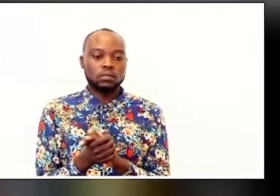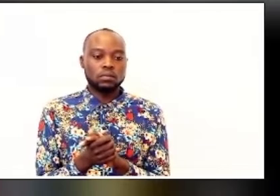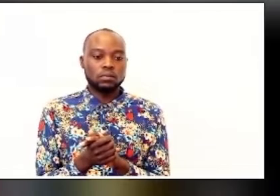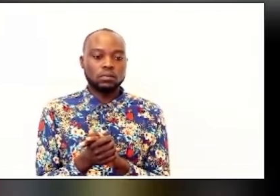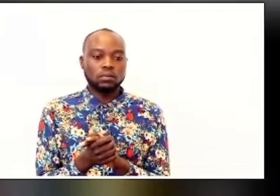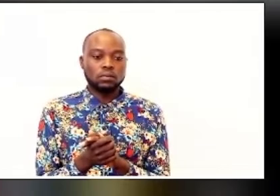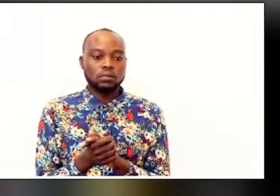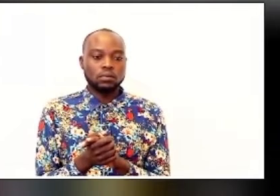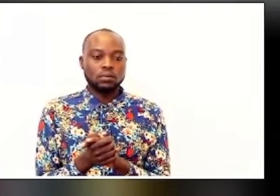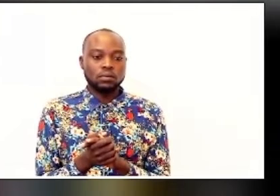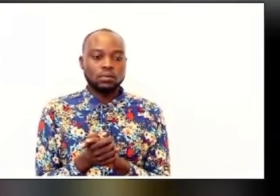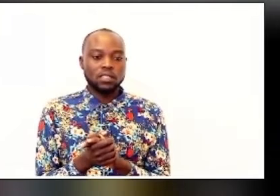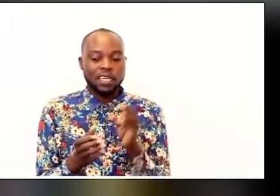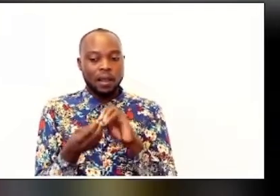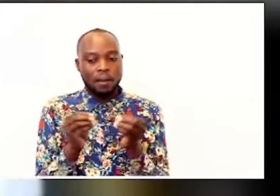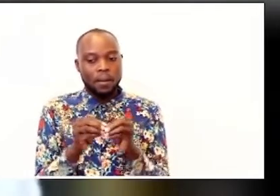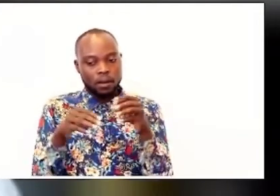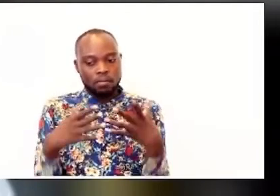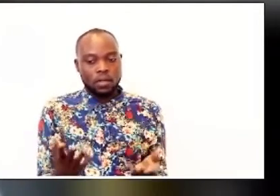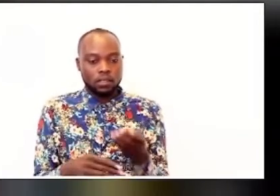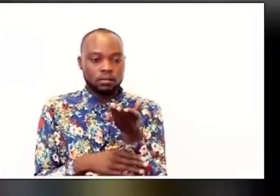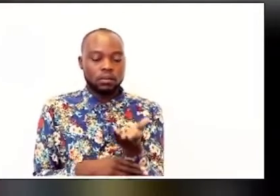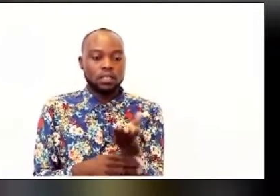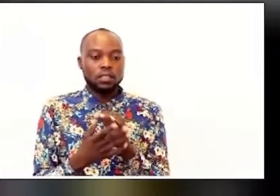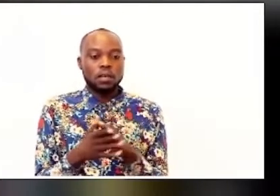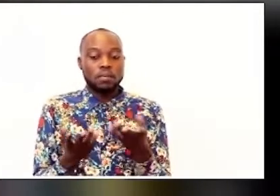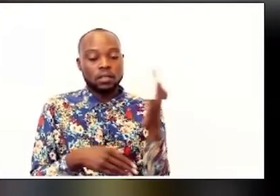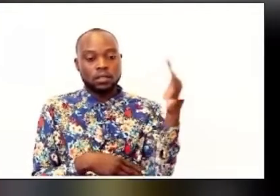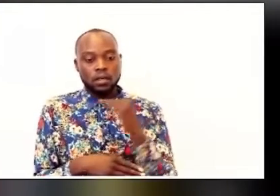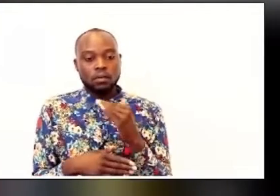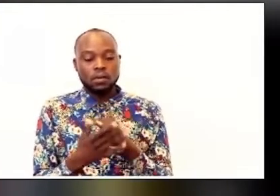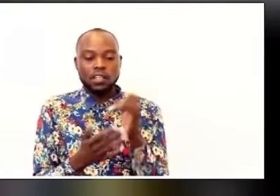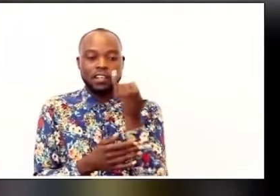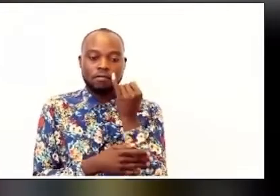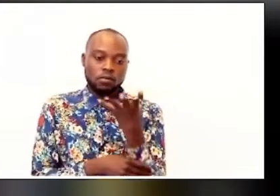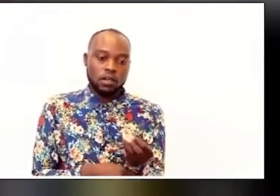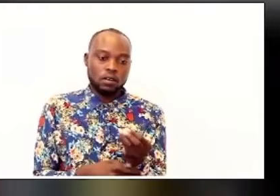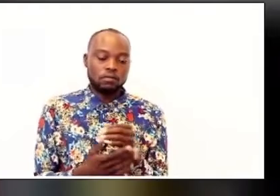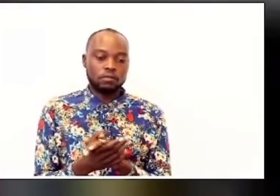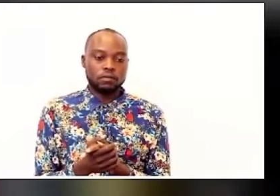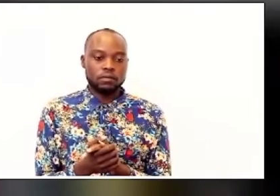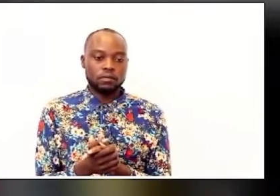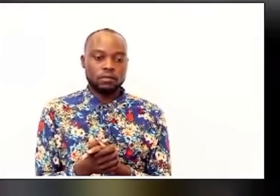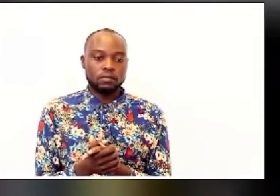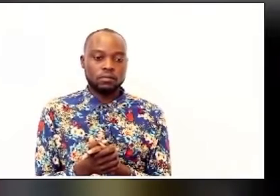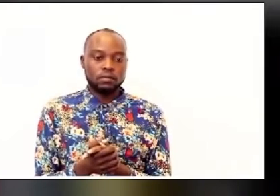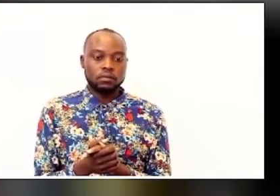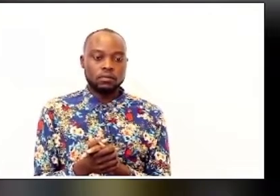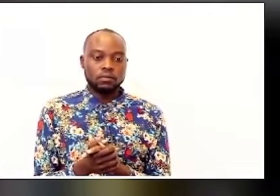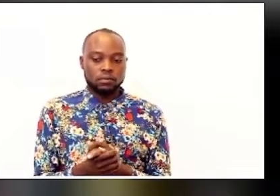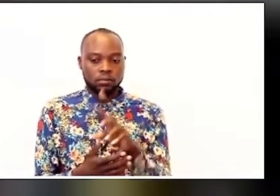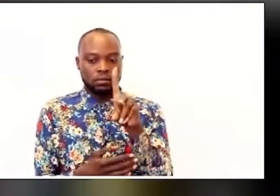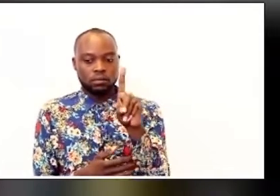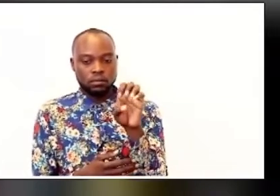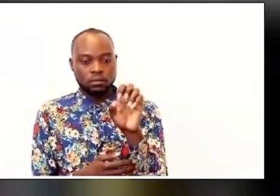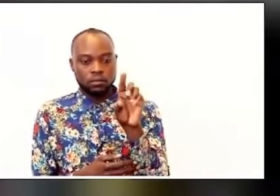deliver the kind of decarbonization that is required? And that will only come if we had a radical decarbonization that